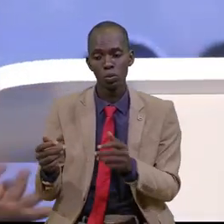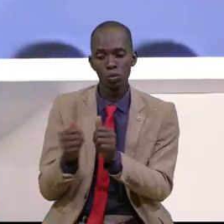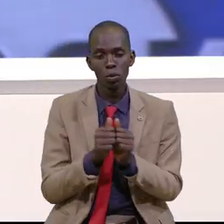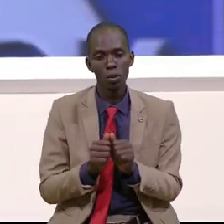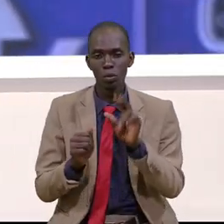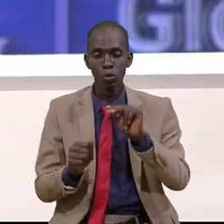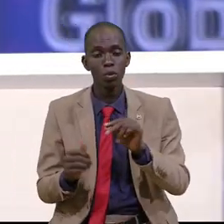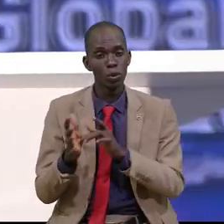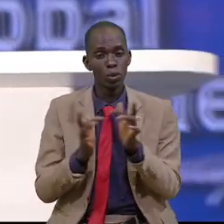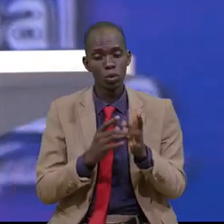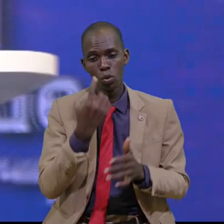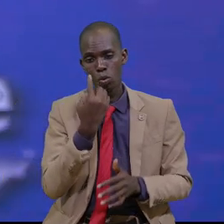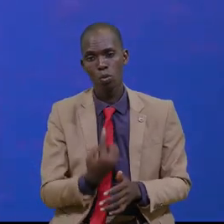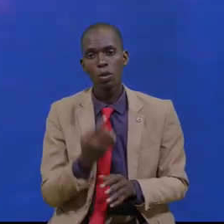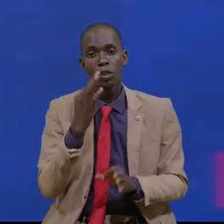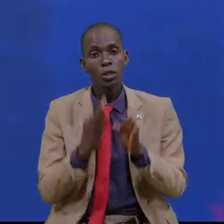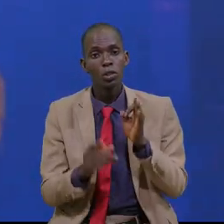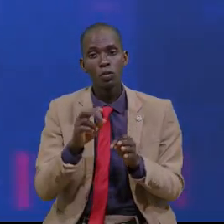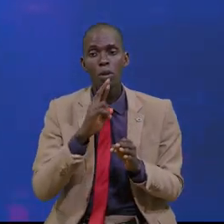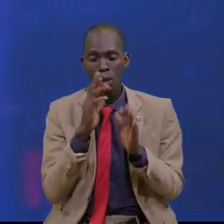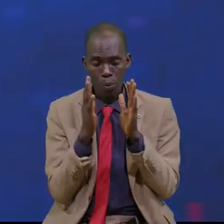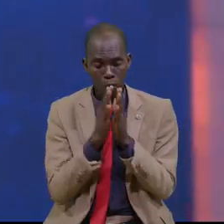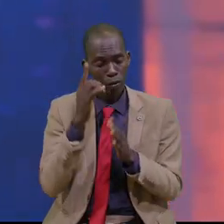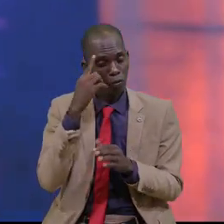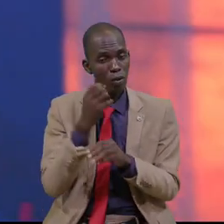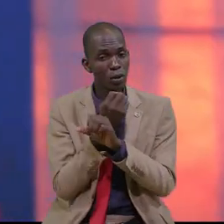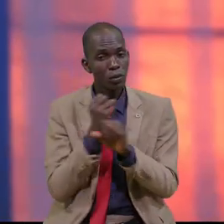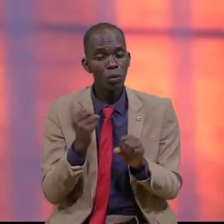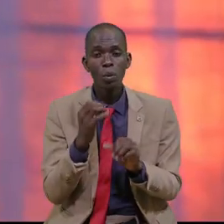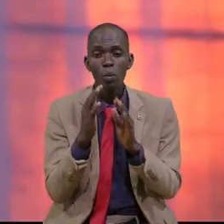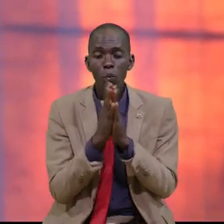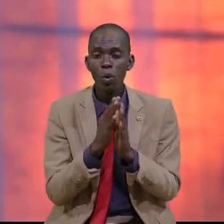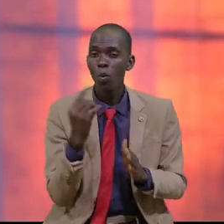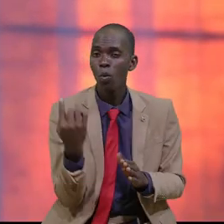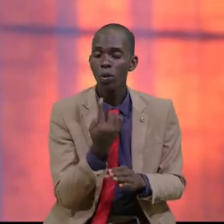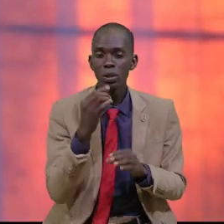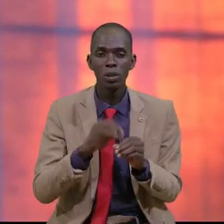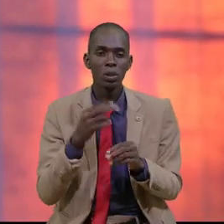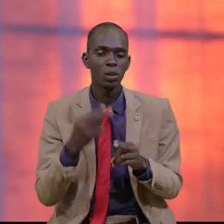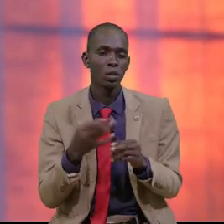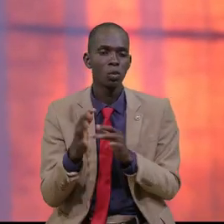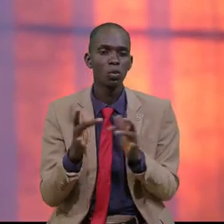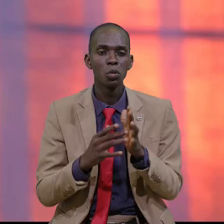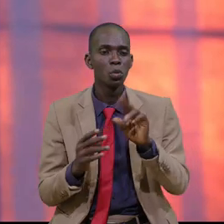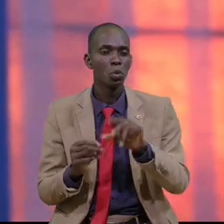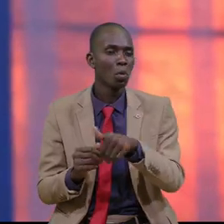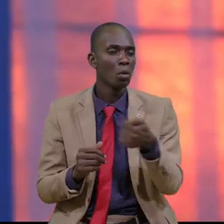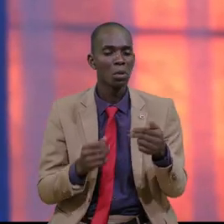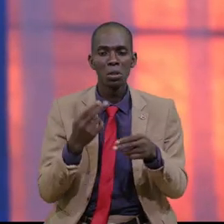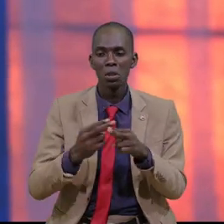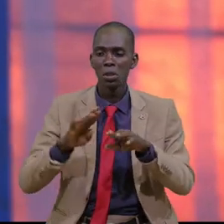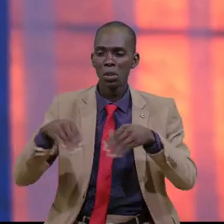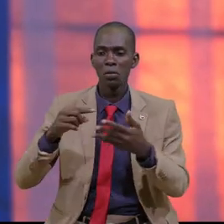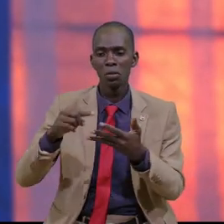himself. If you're praying for salvation, you pray only in the name of Jesus. There's no other name given among men